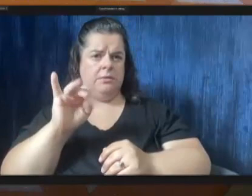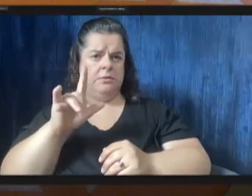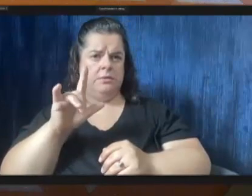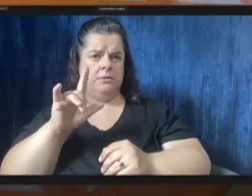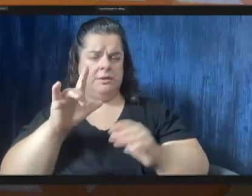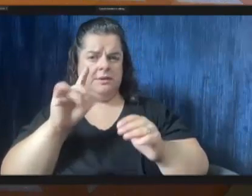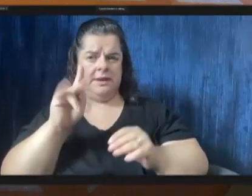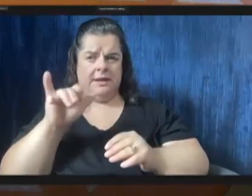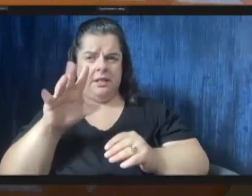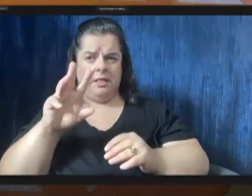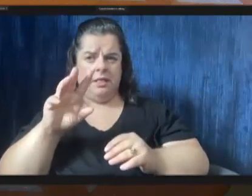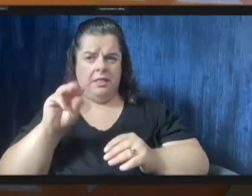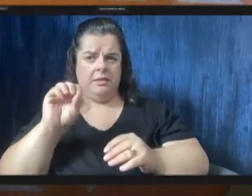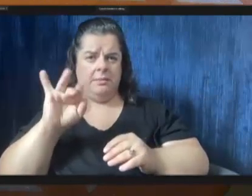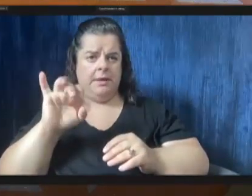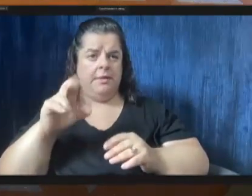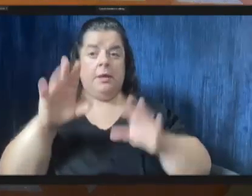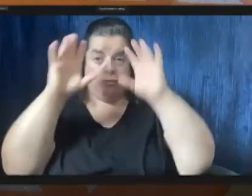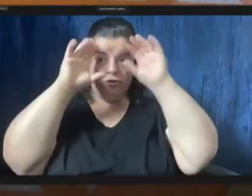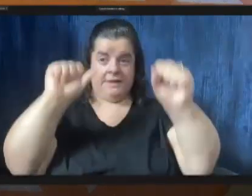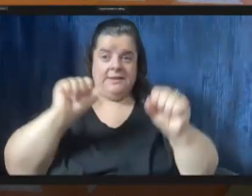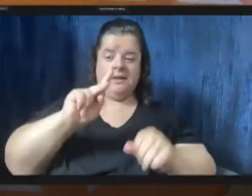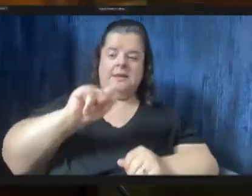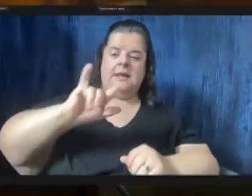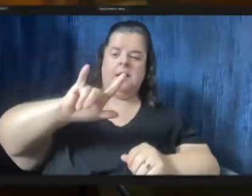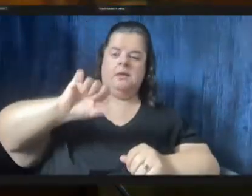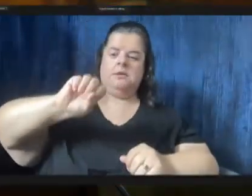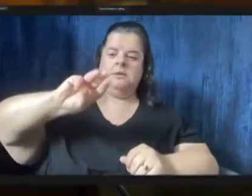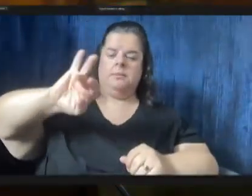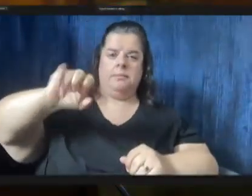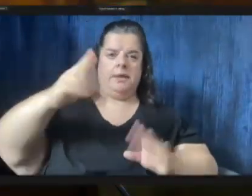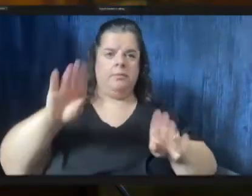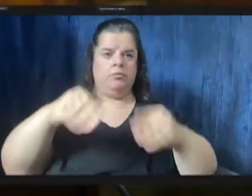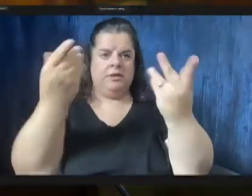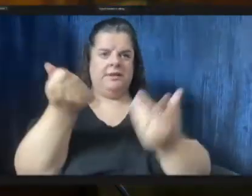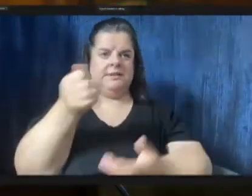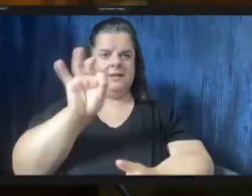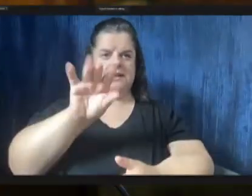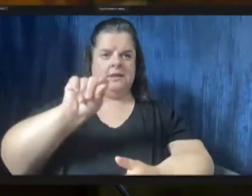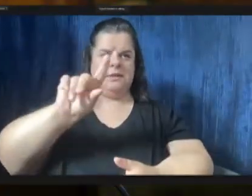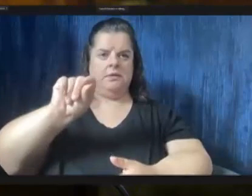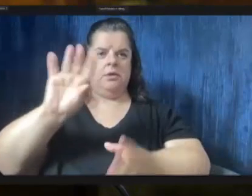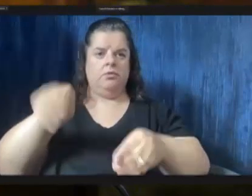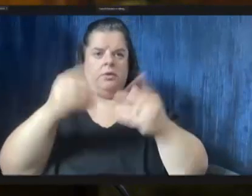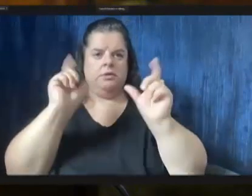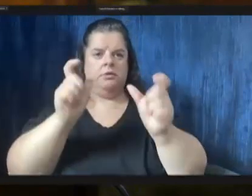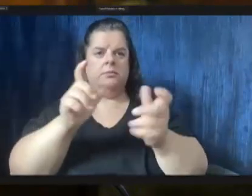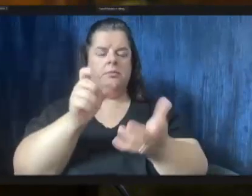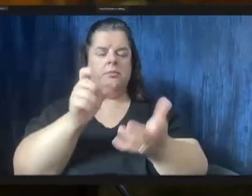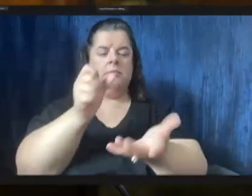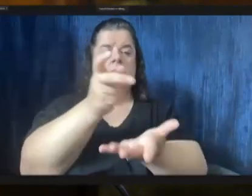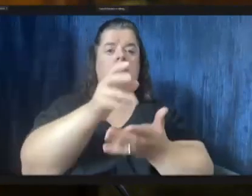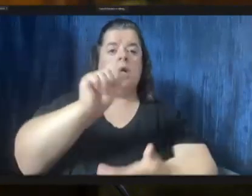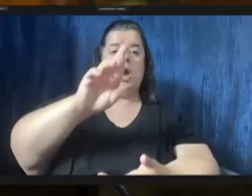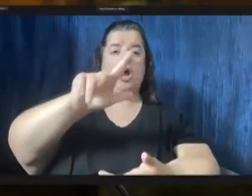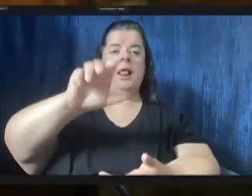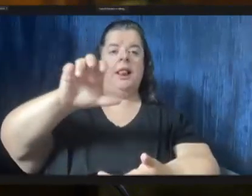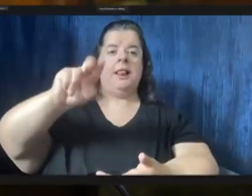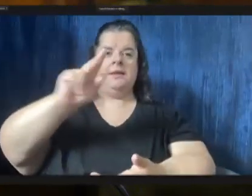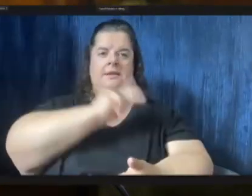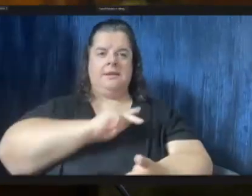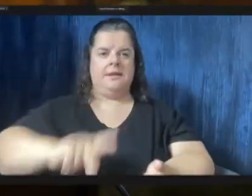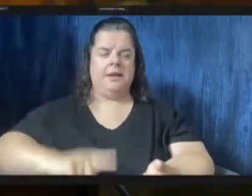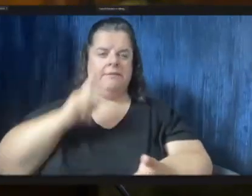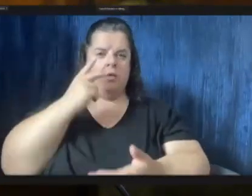things. Council President Kell Smith presents Bill number 1920, resolution appointing Carlene King as a member of the Human